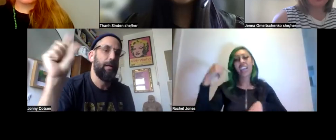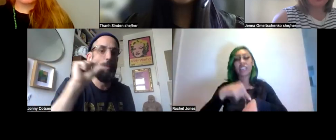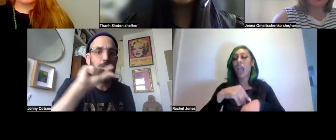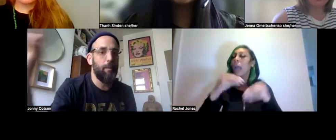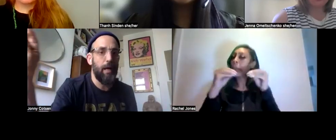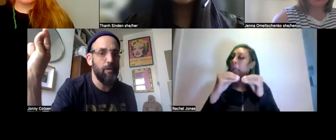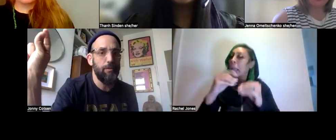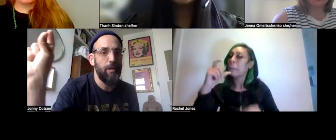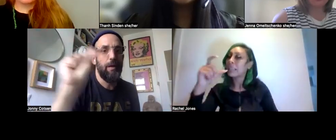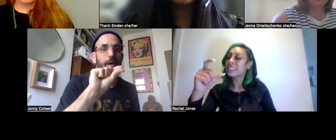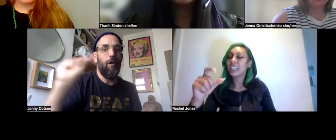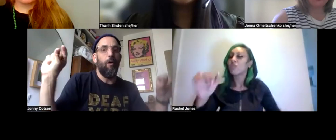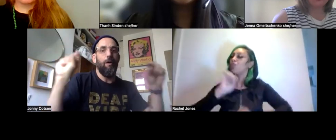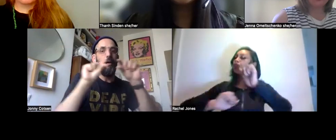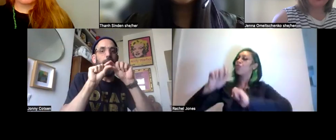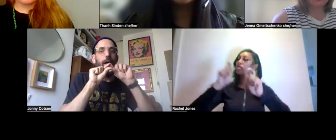reluctant to put subtitles